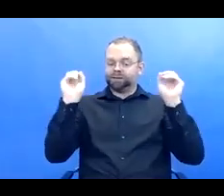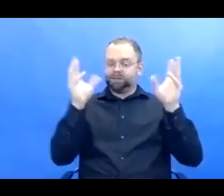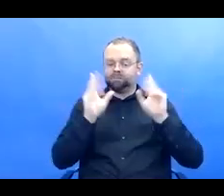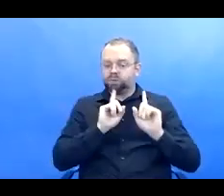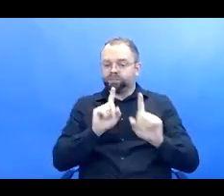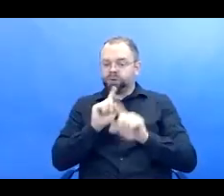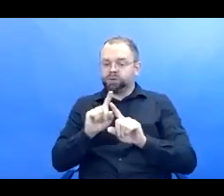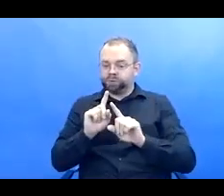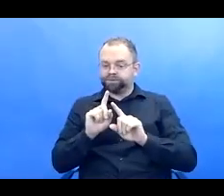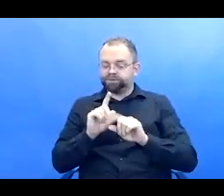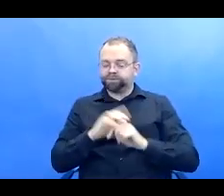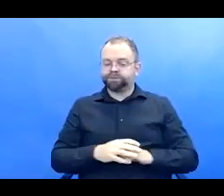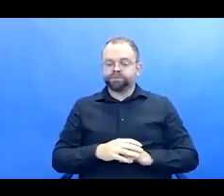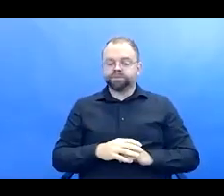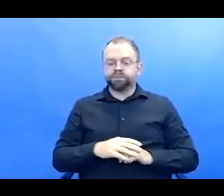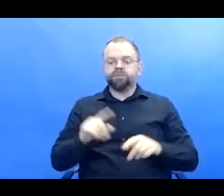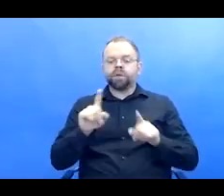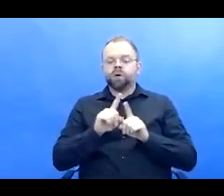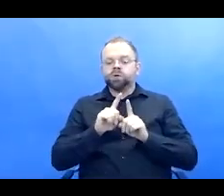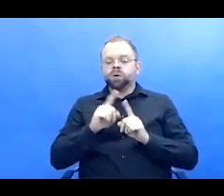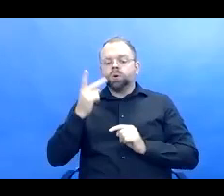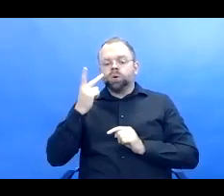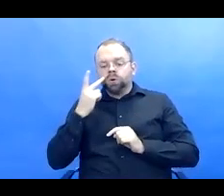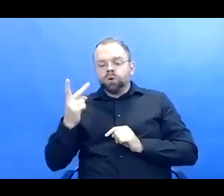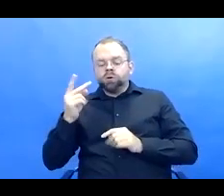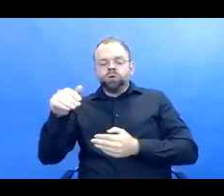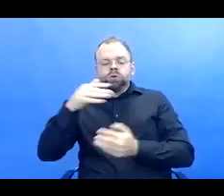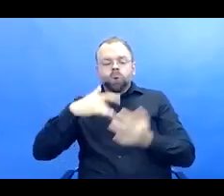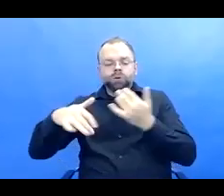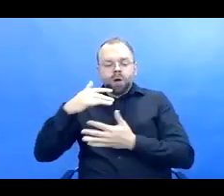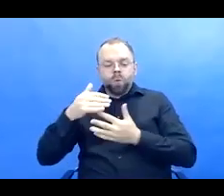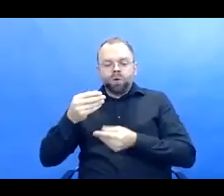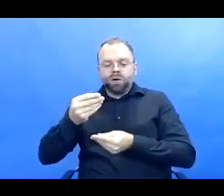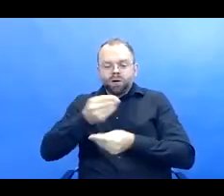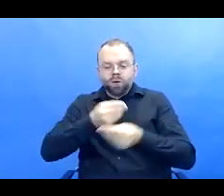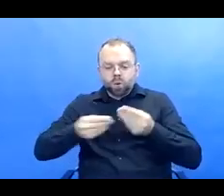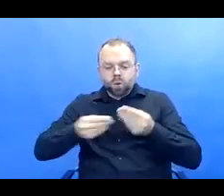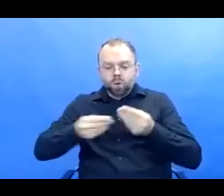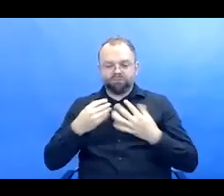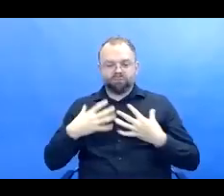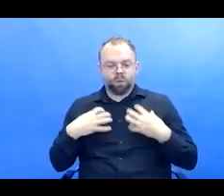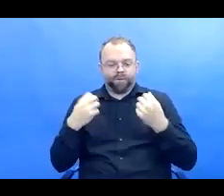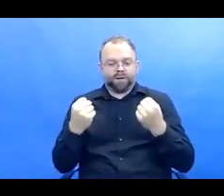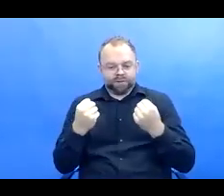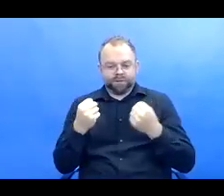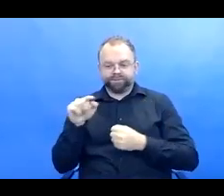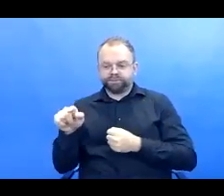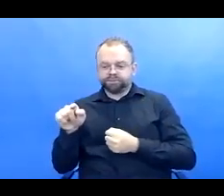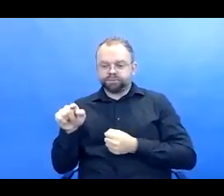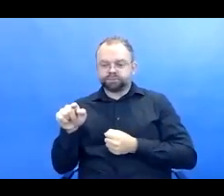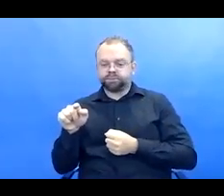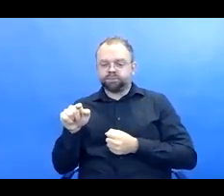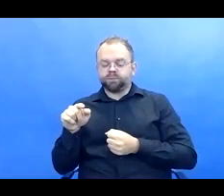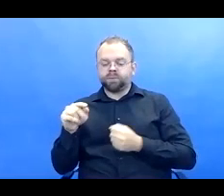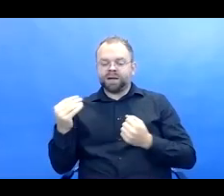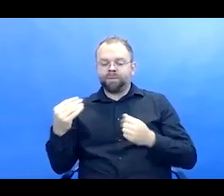UN agencies that are members of PRBD, but also is done in partnership with the International Disability Alliance and